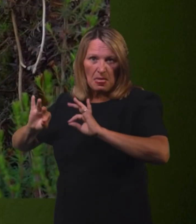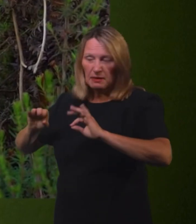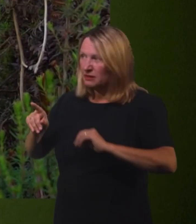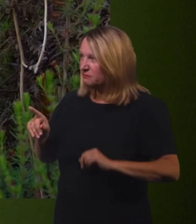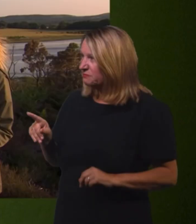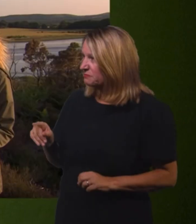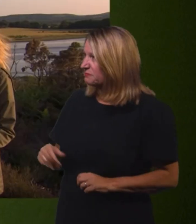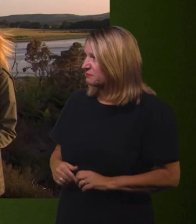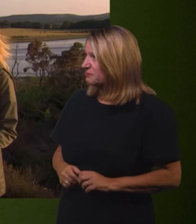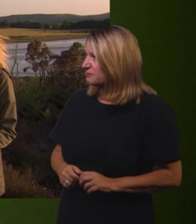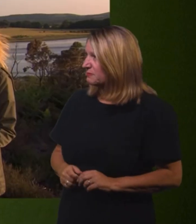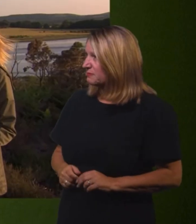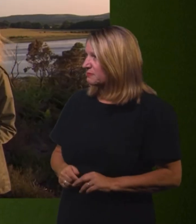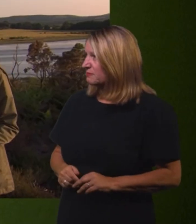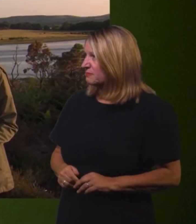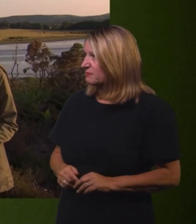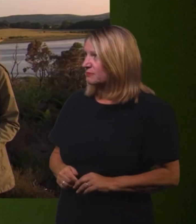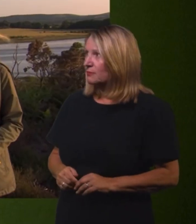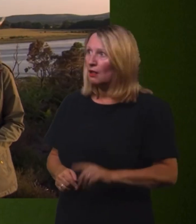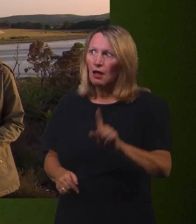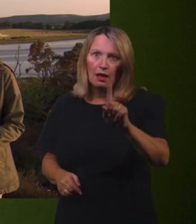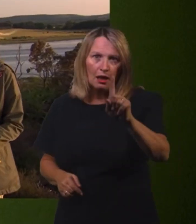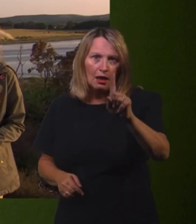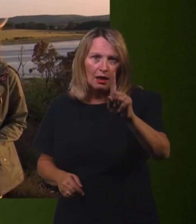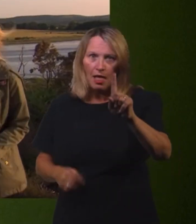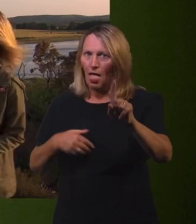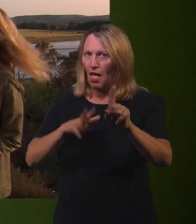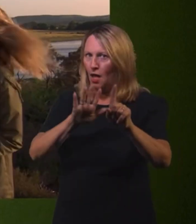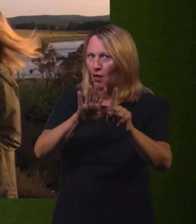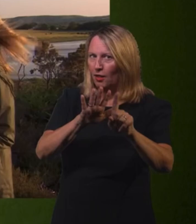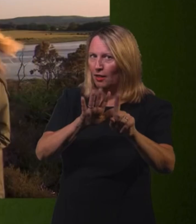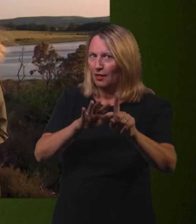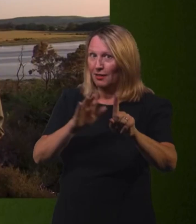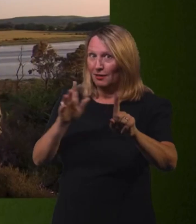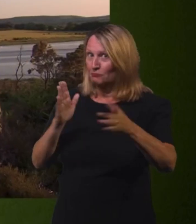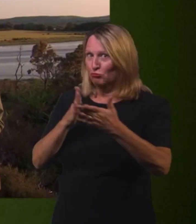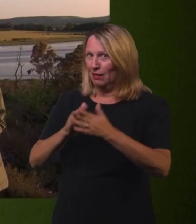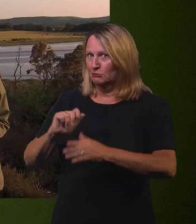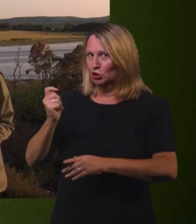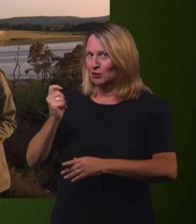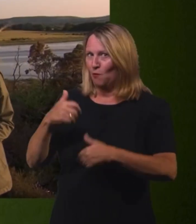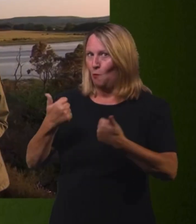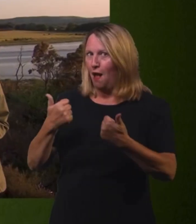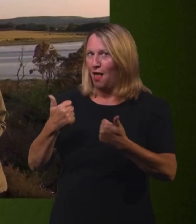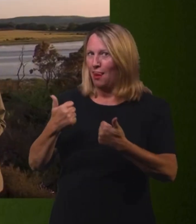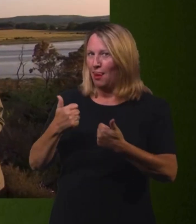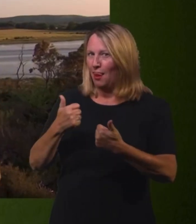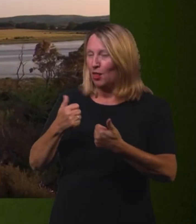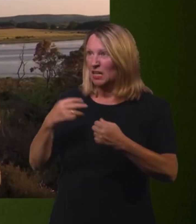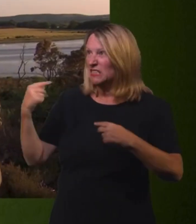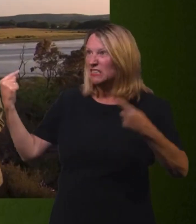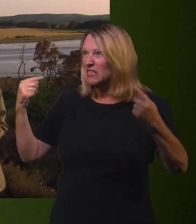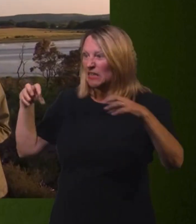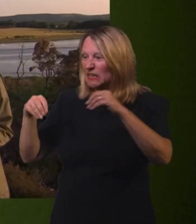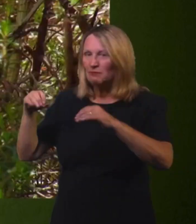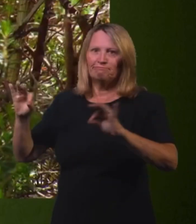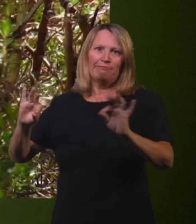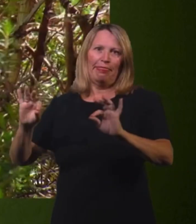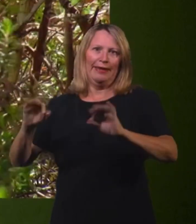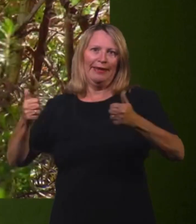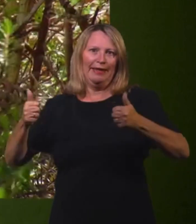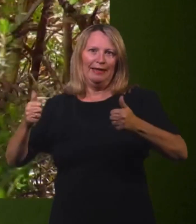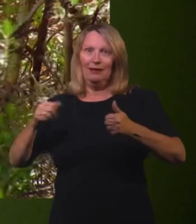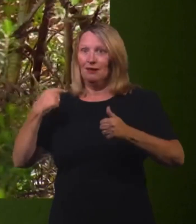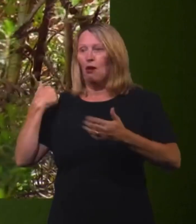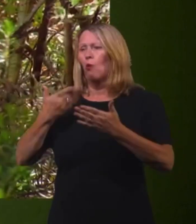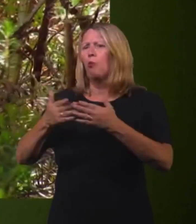empty. But I'm jesting. It's been a successful fledging, no predation here. Let's see what was going on over the weekend.